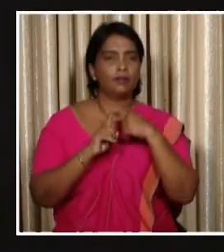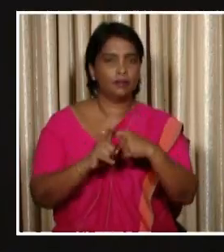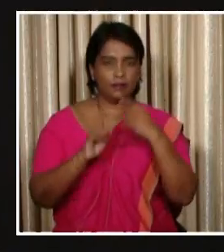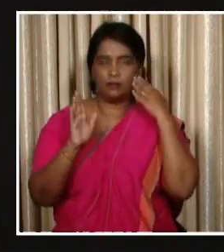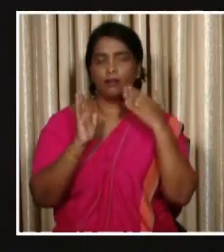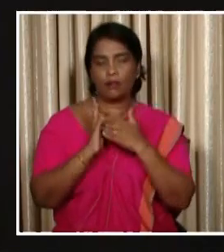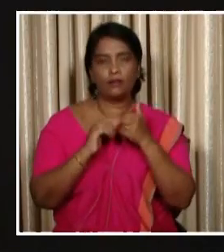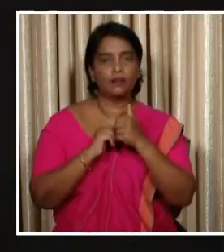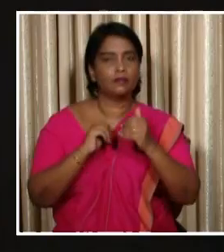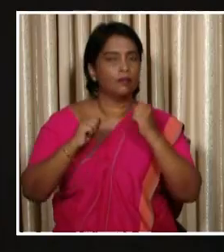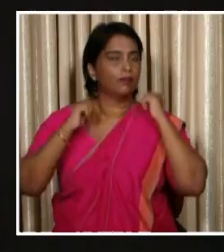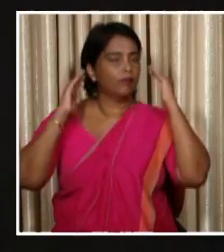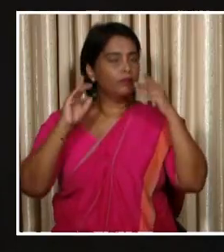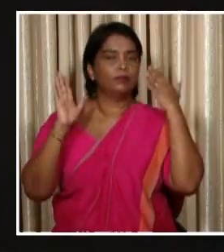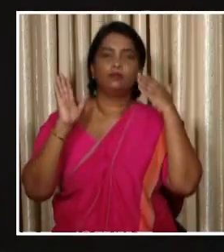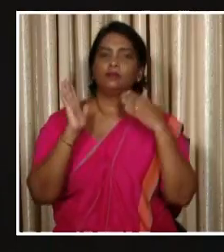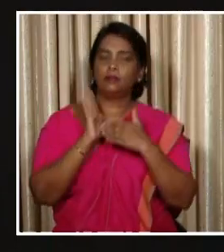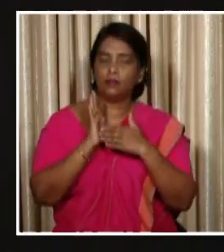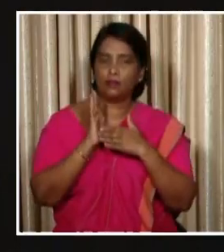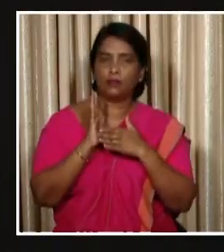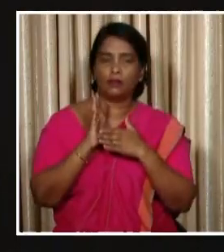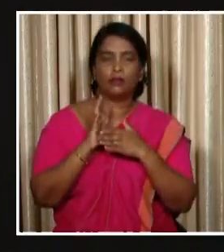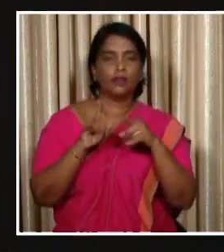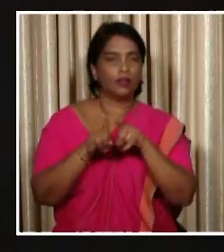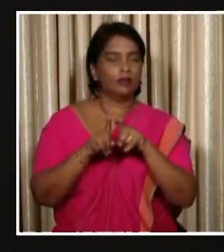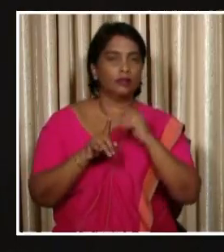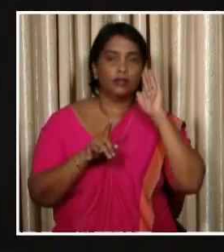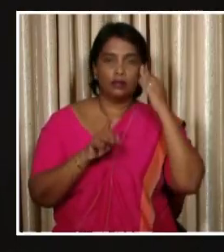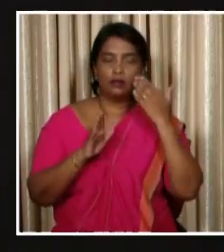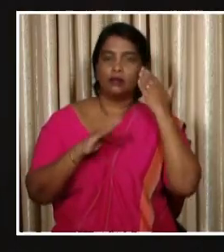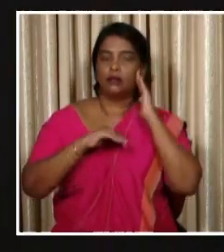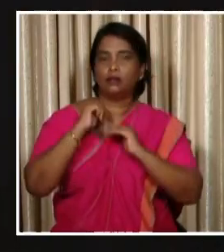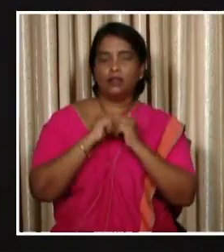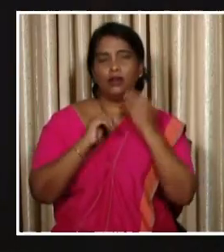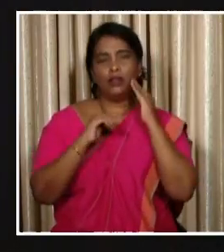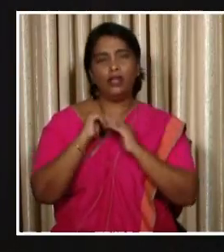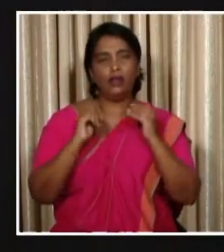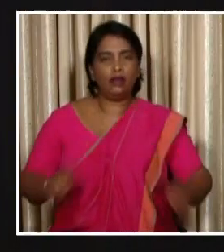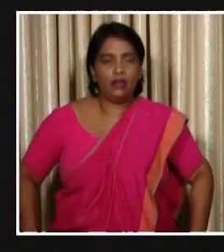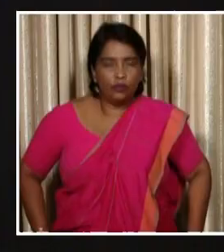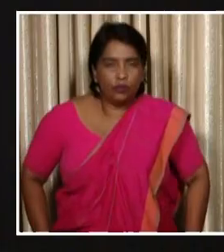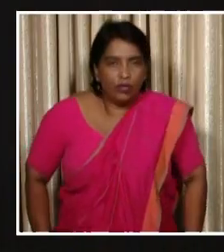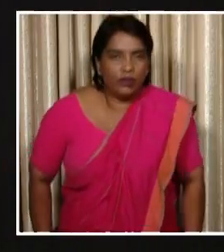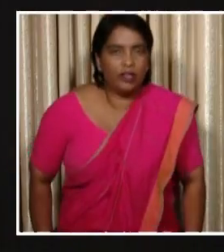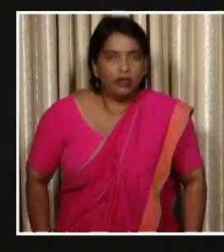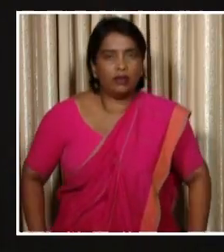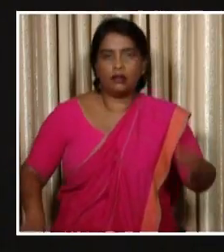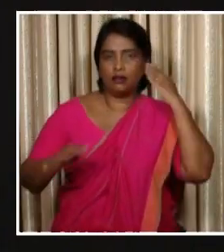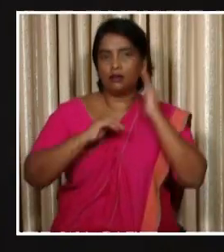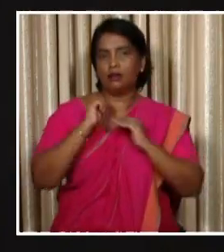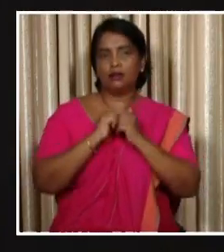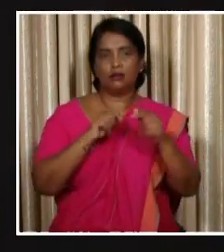diplomacy, particularly considering the location that we are in the global framework, the maritime significance Sri Lanka